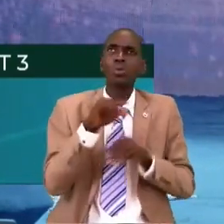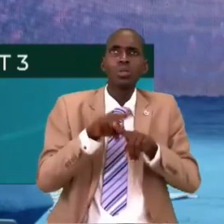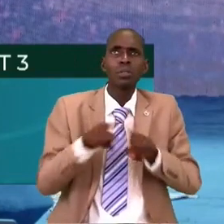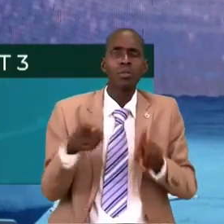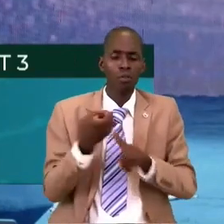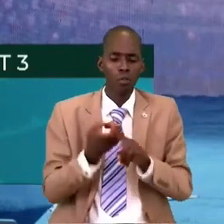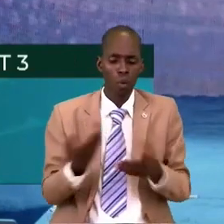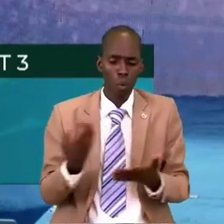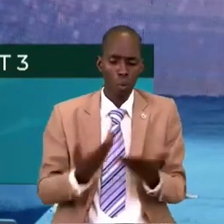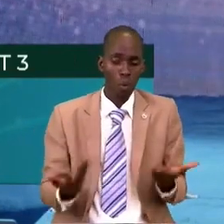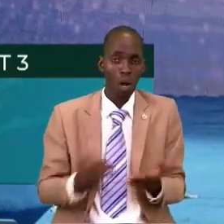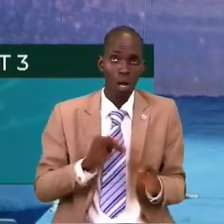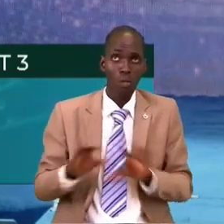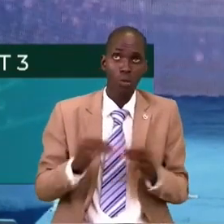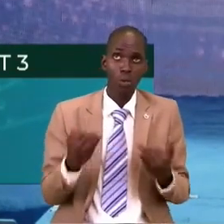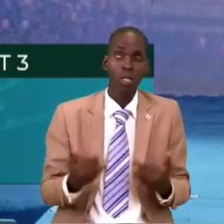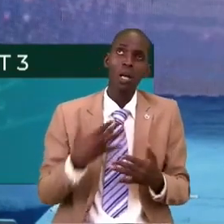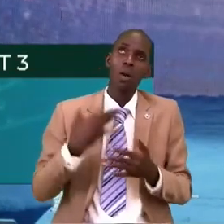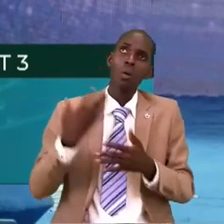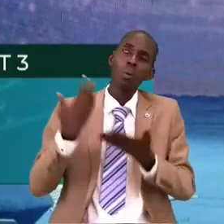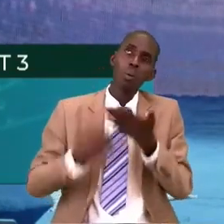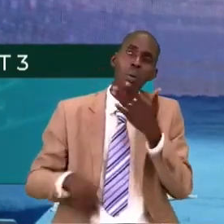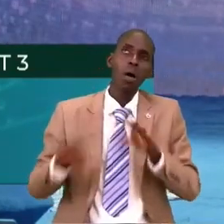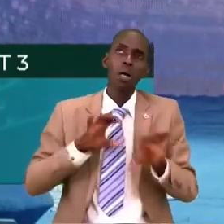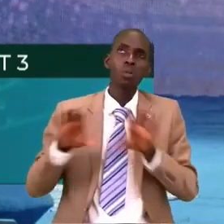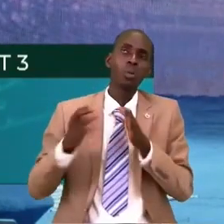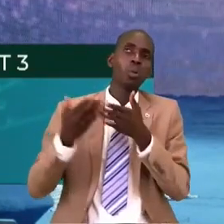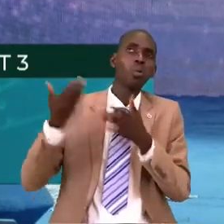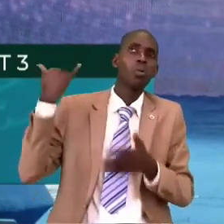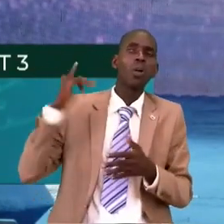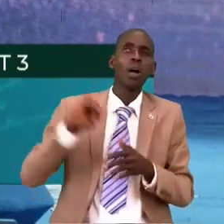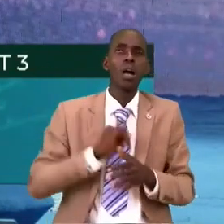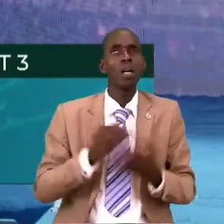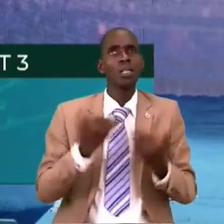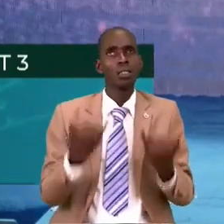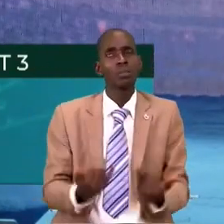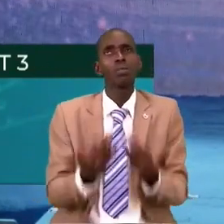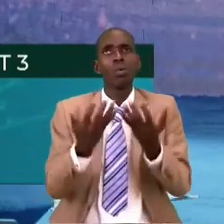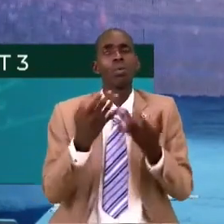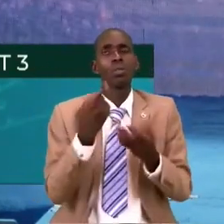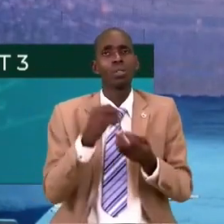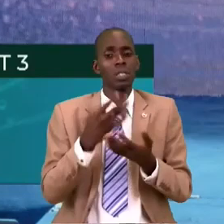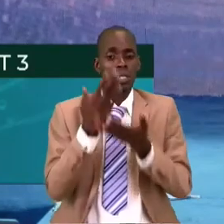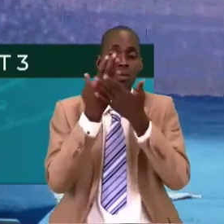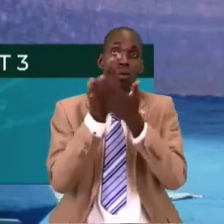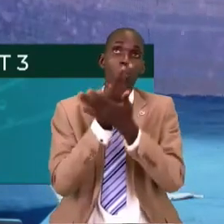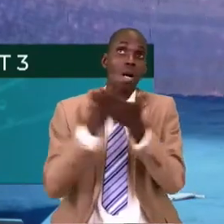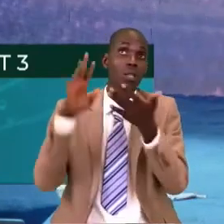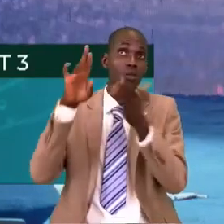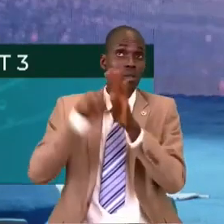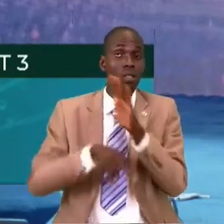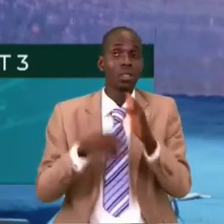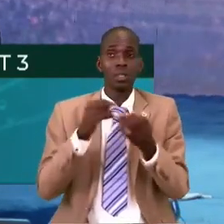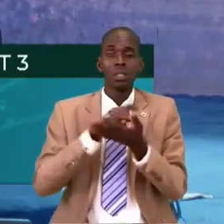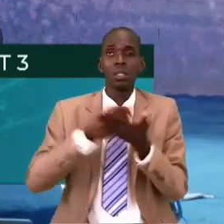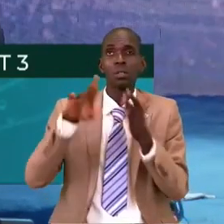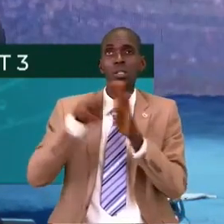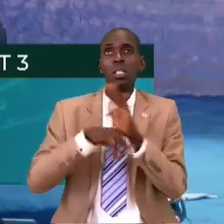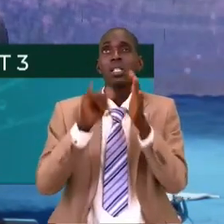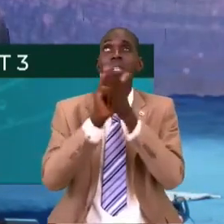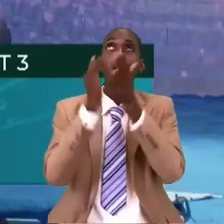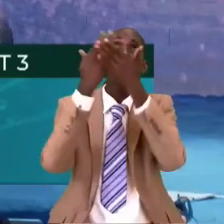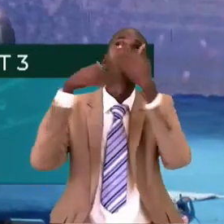the righteousness that the blood of Jesus alone will accomplish in my life. I